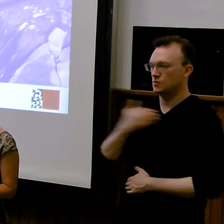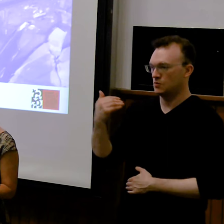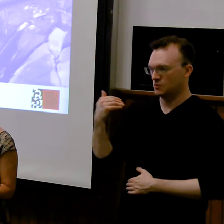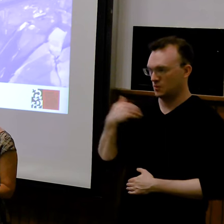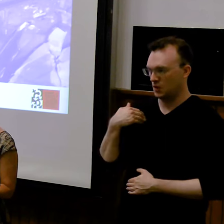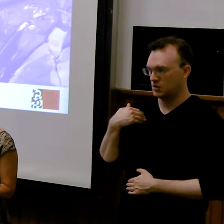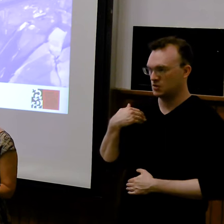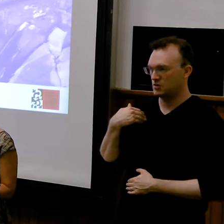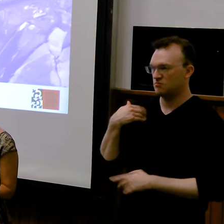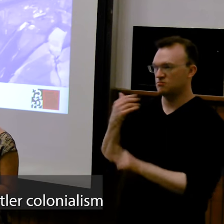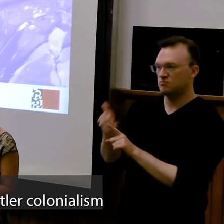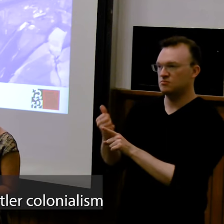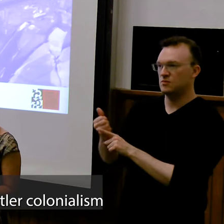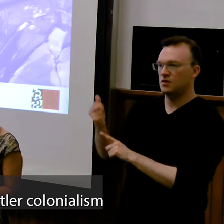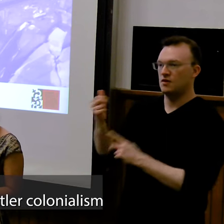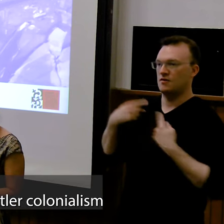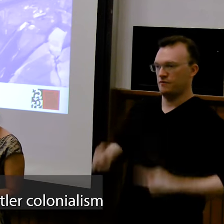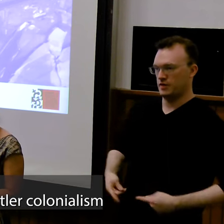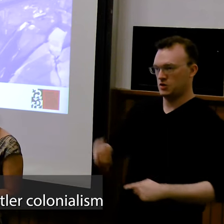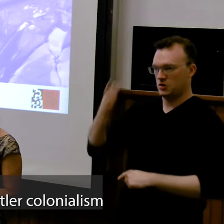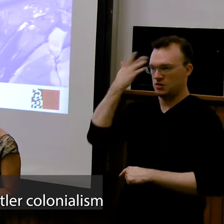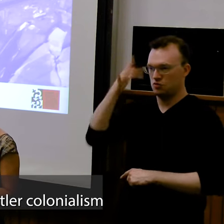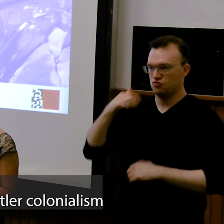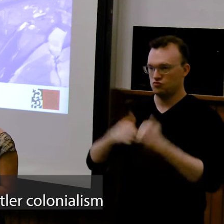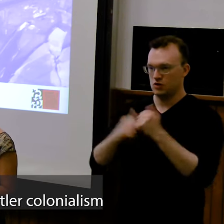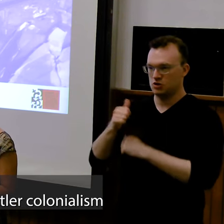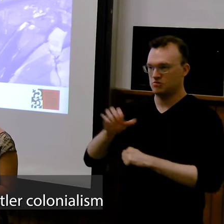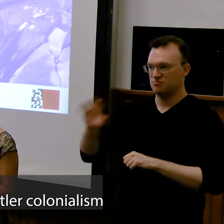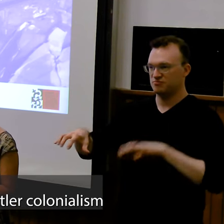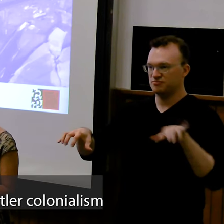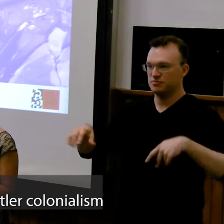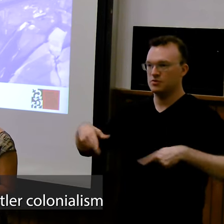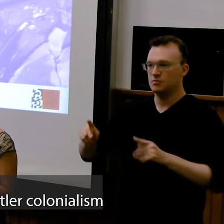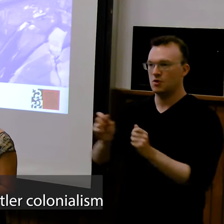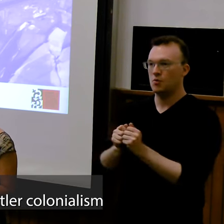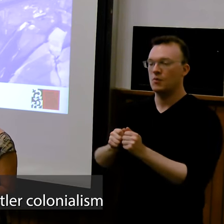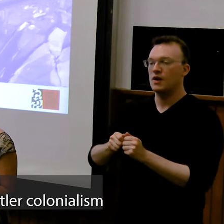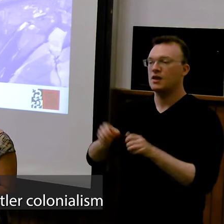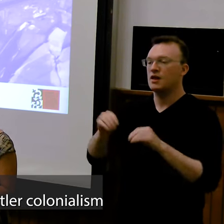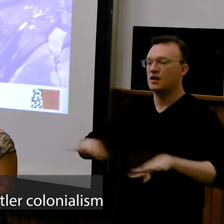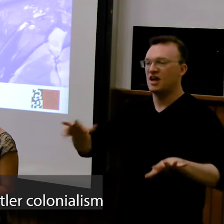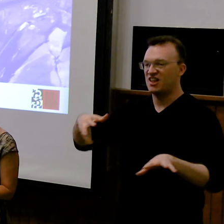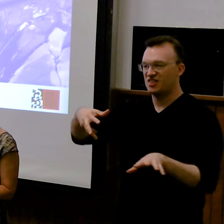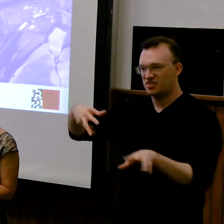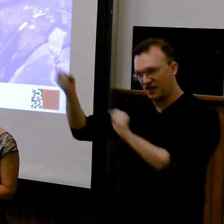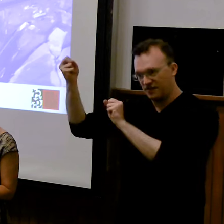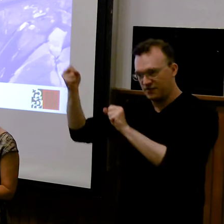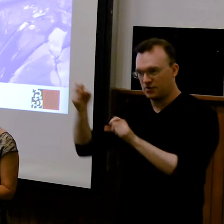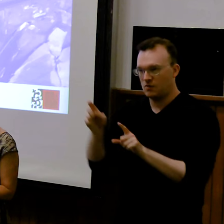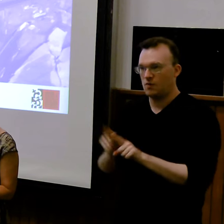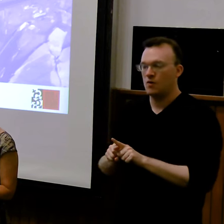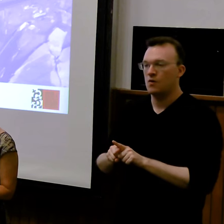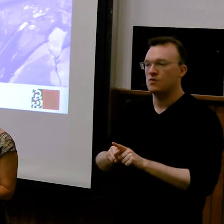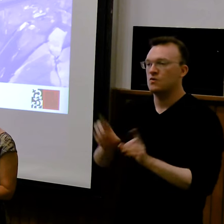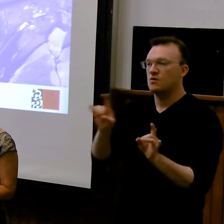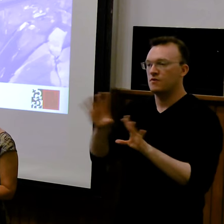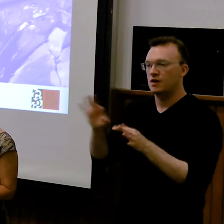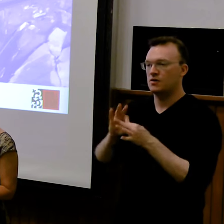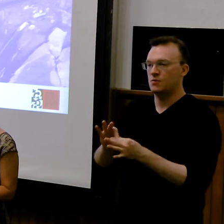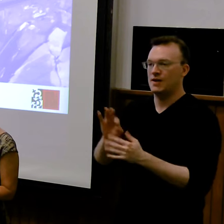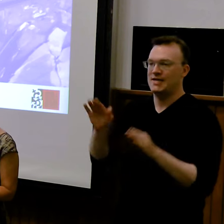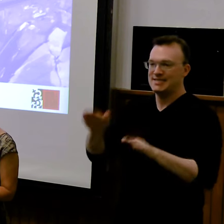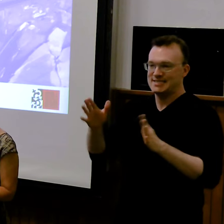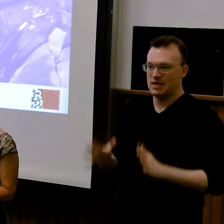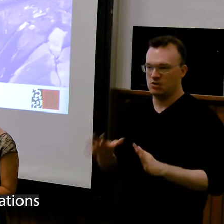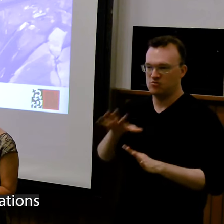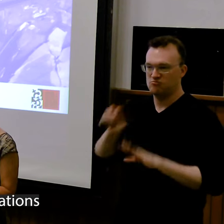Toronto, itself a physical and intellectual structure enabled by land theft and the violences of settler colonialism, is